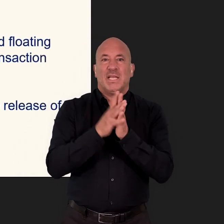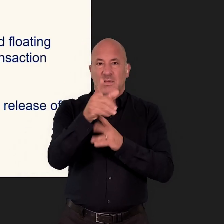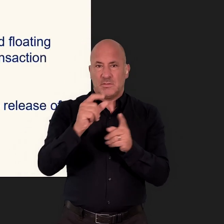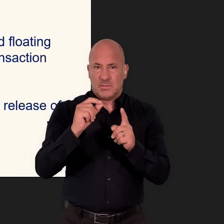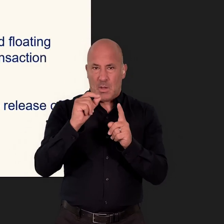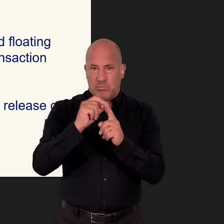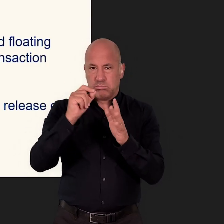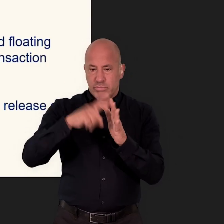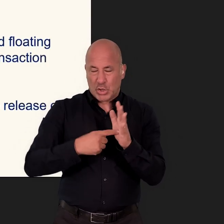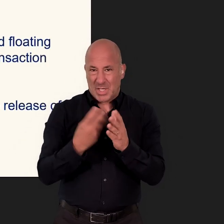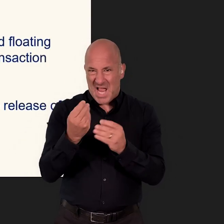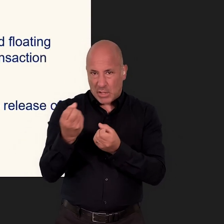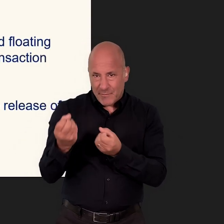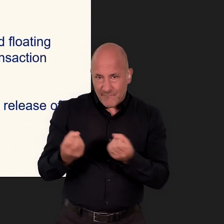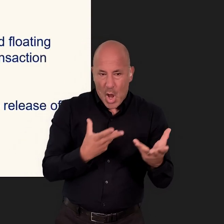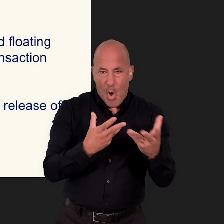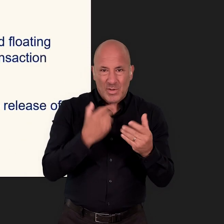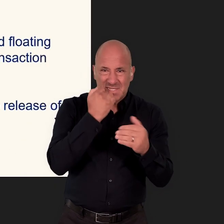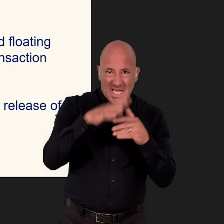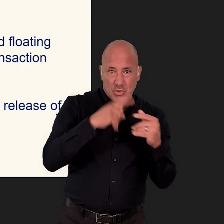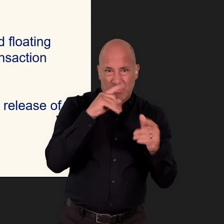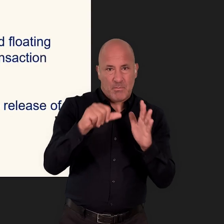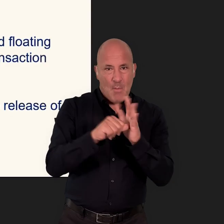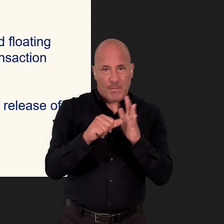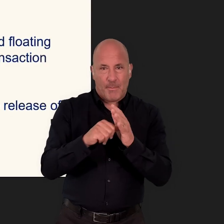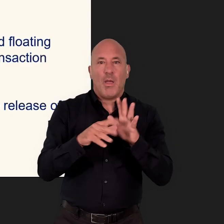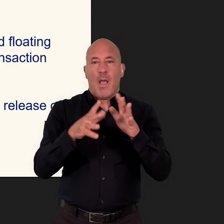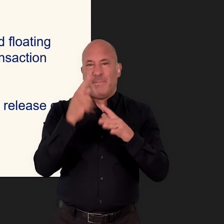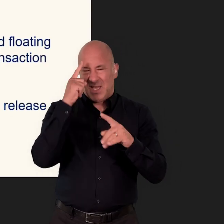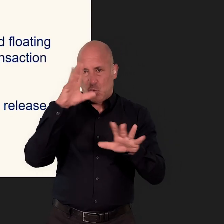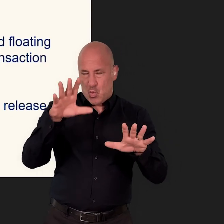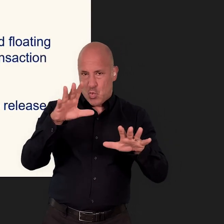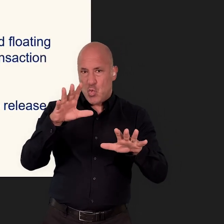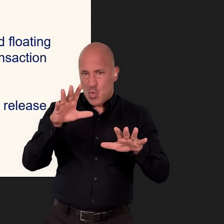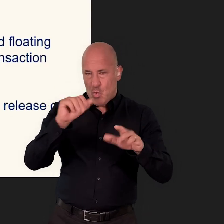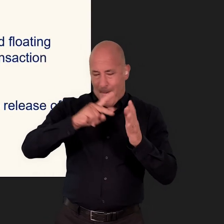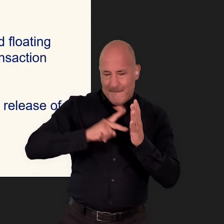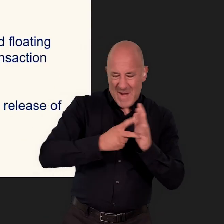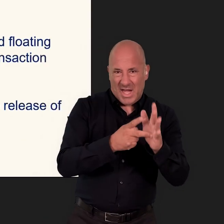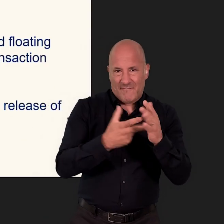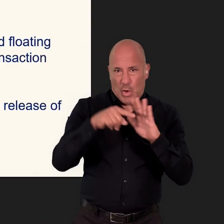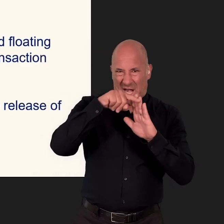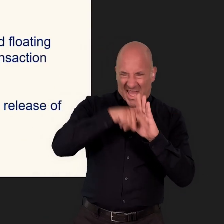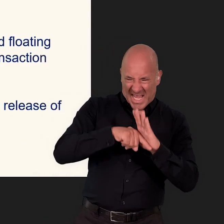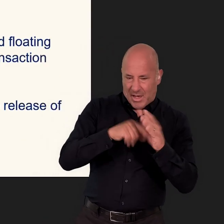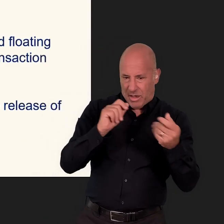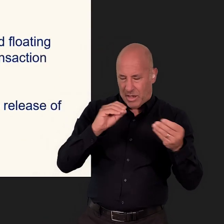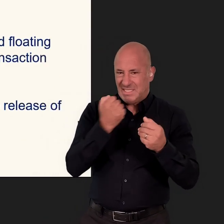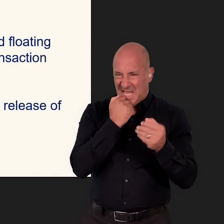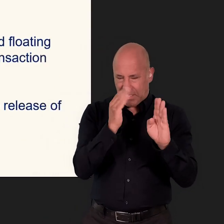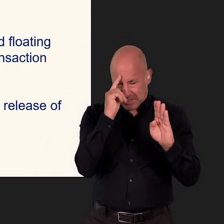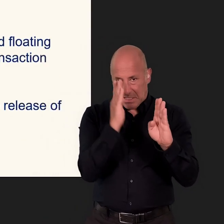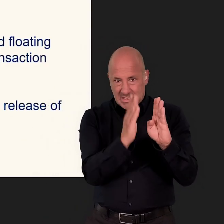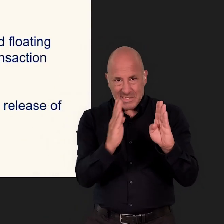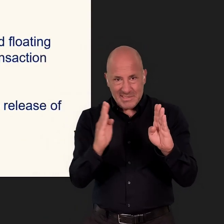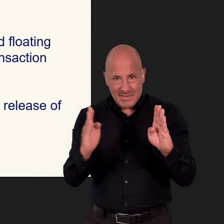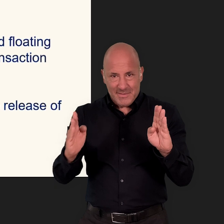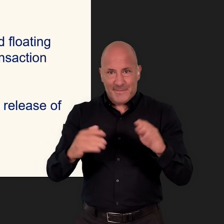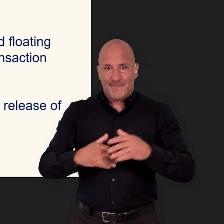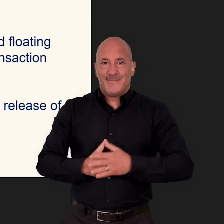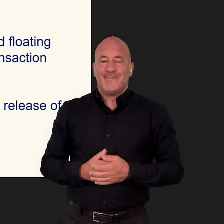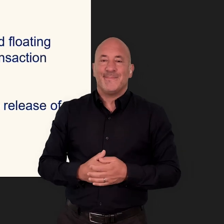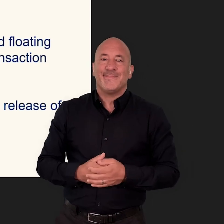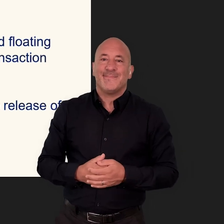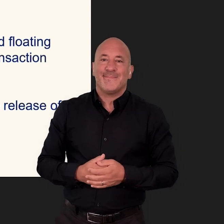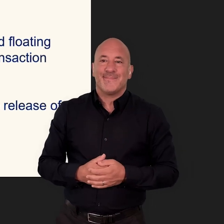which may affect your project cash flow and timeline. Please build a realistic amount of time into your planning for legal work to be